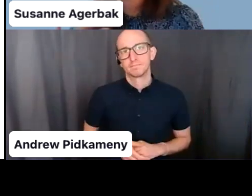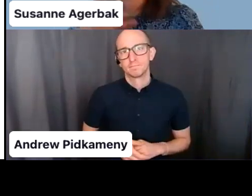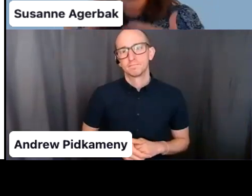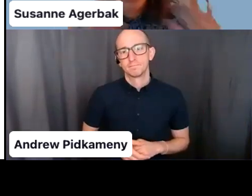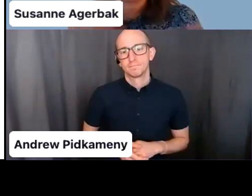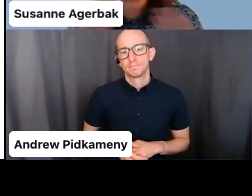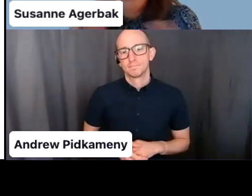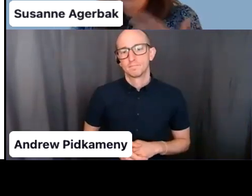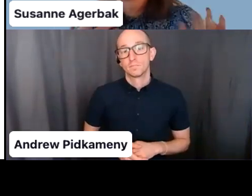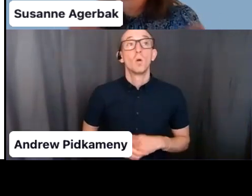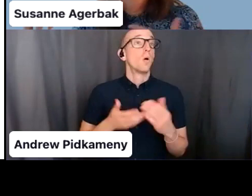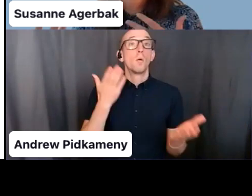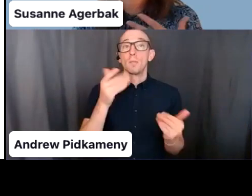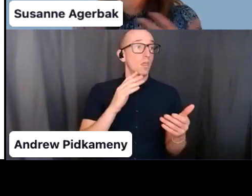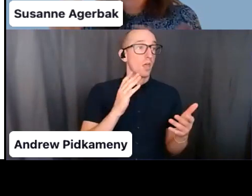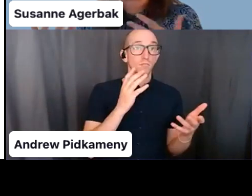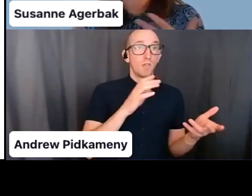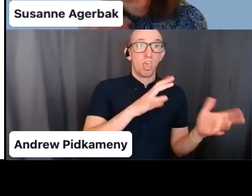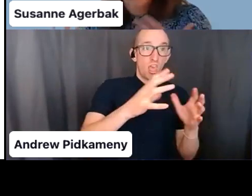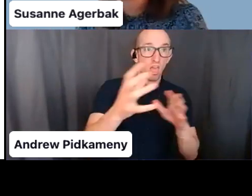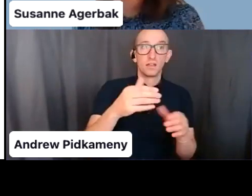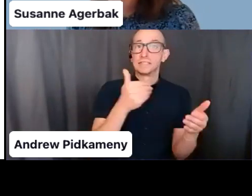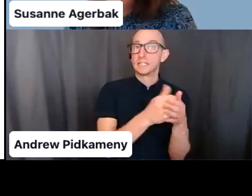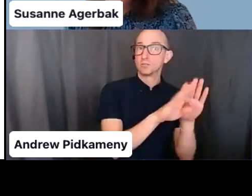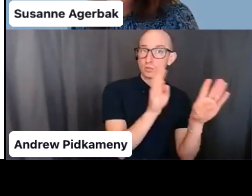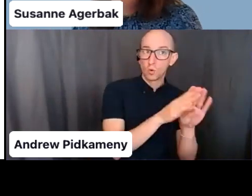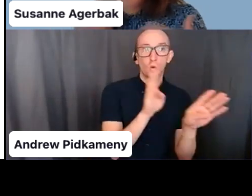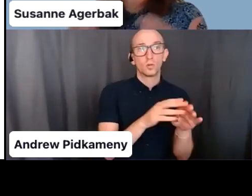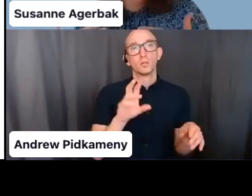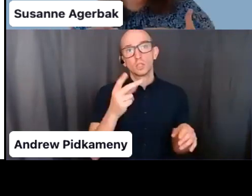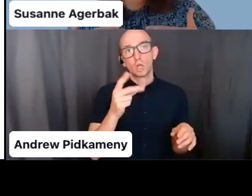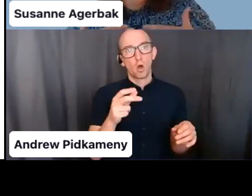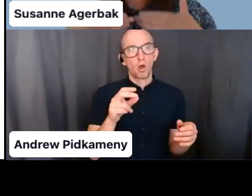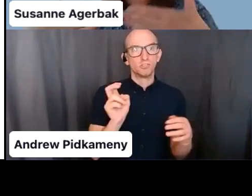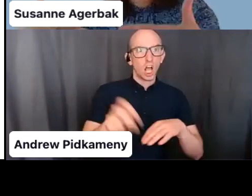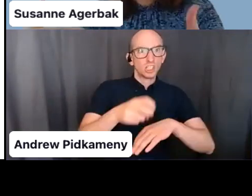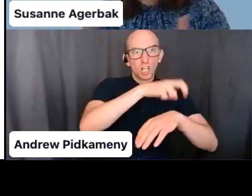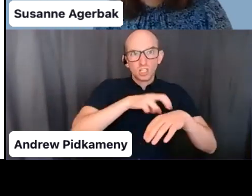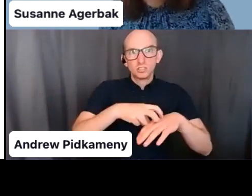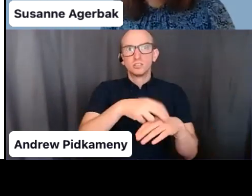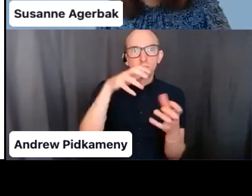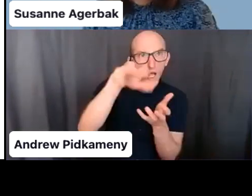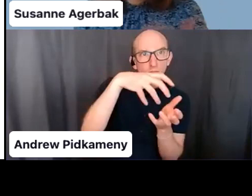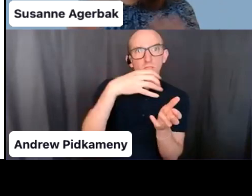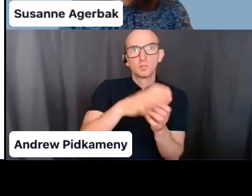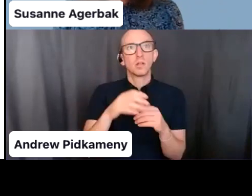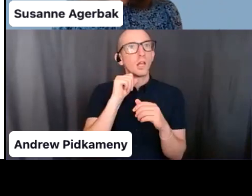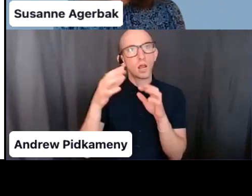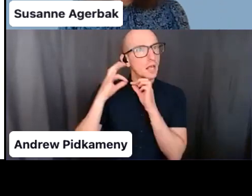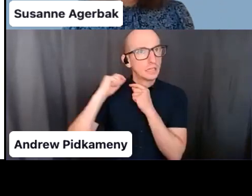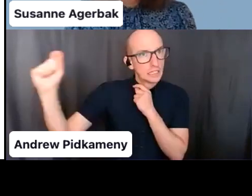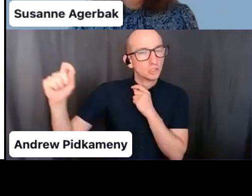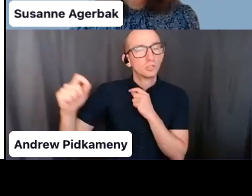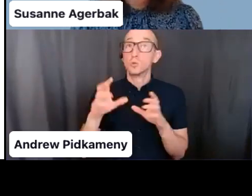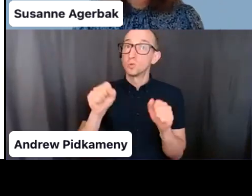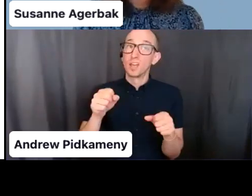at the entrance, you know, the dog is acting up or is not on leash, you can deny them access unless they can get the